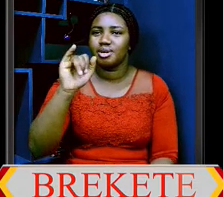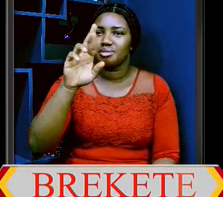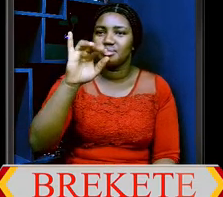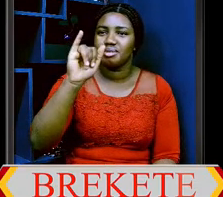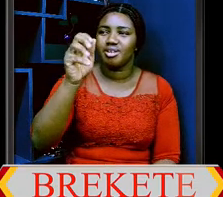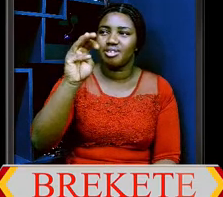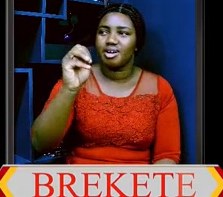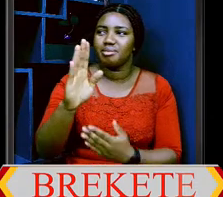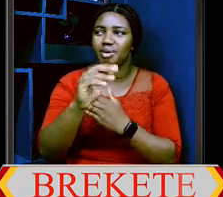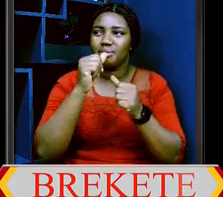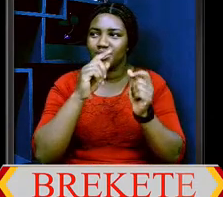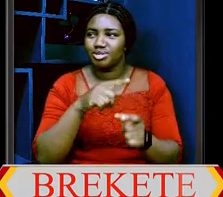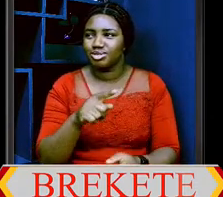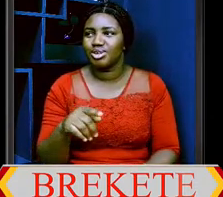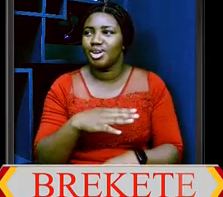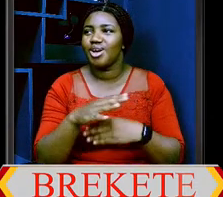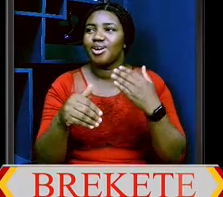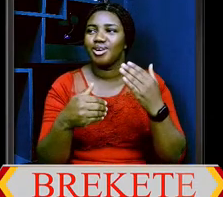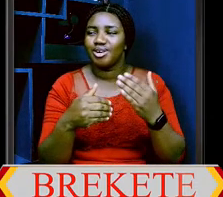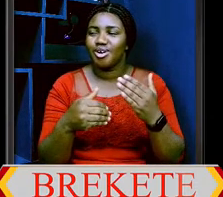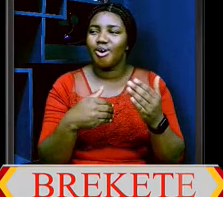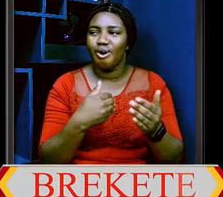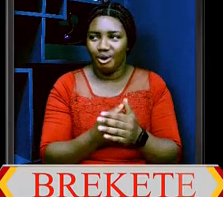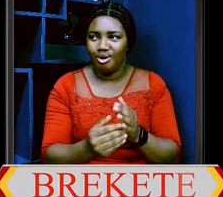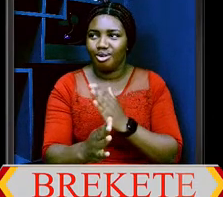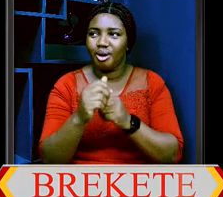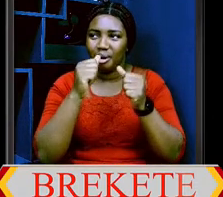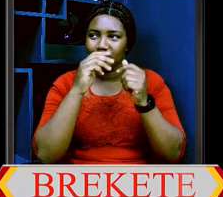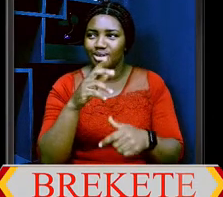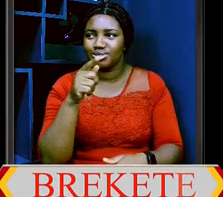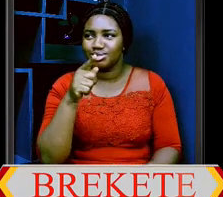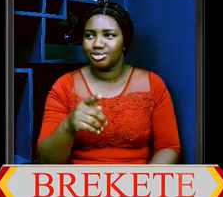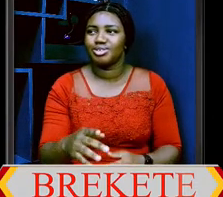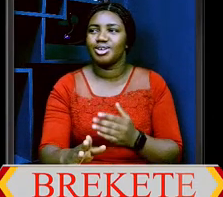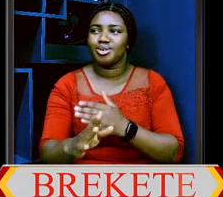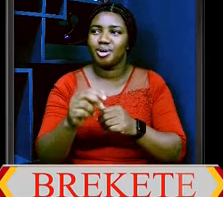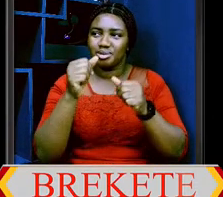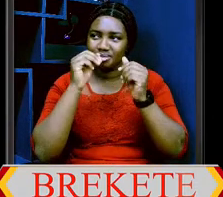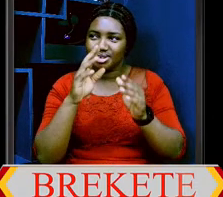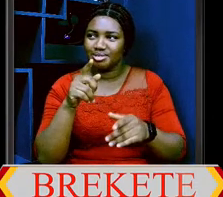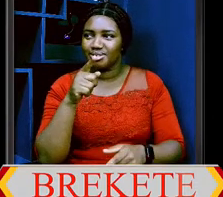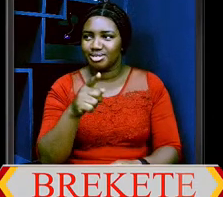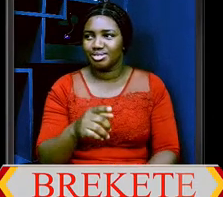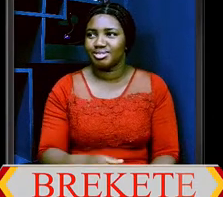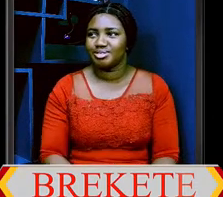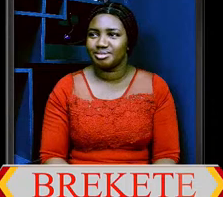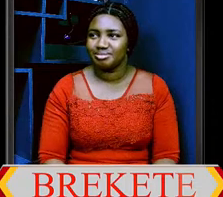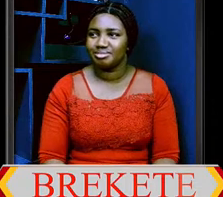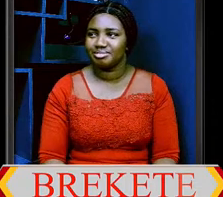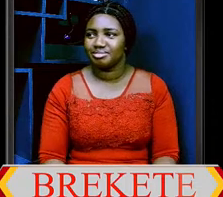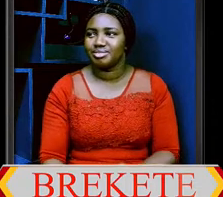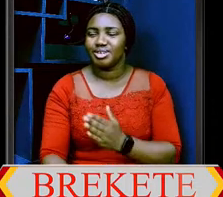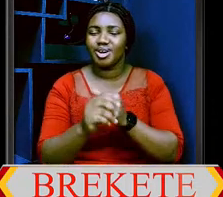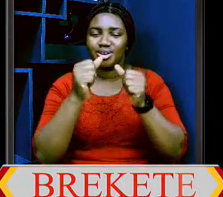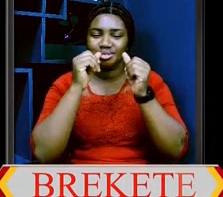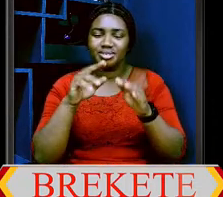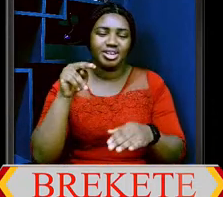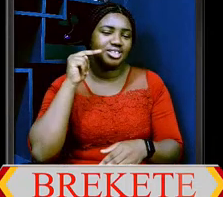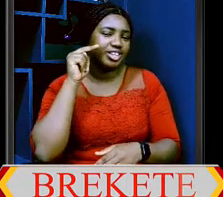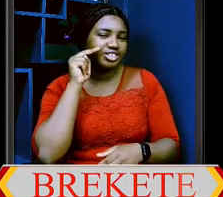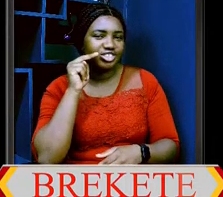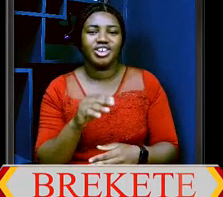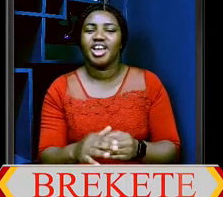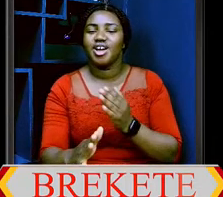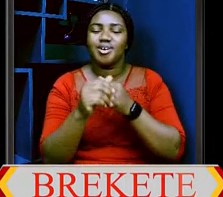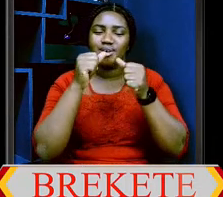you amen God bless you am and God bless you amen God bless Nigeria amen God